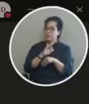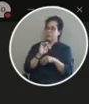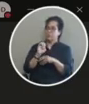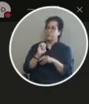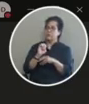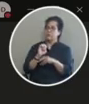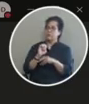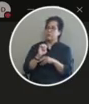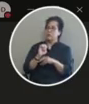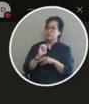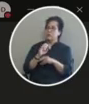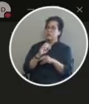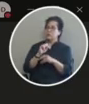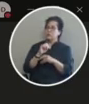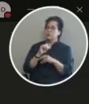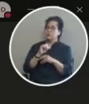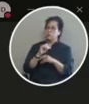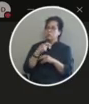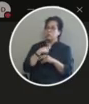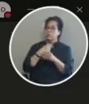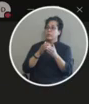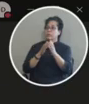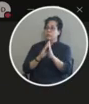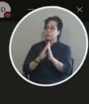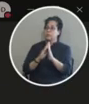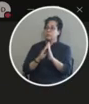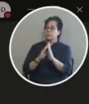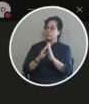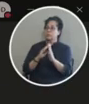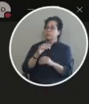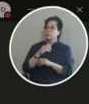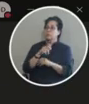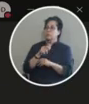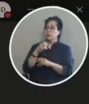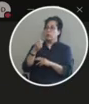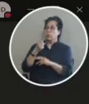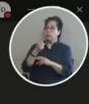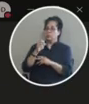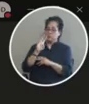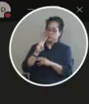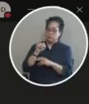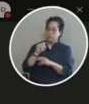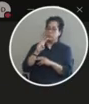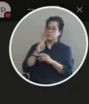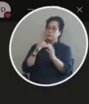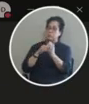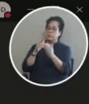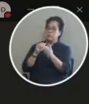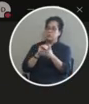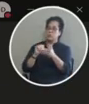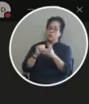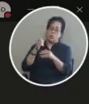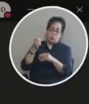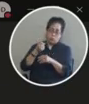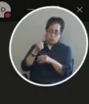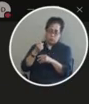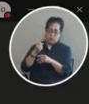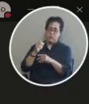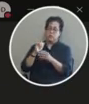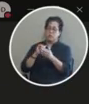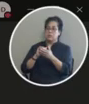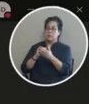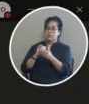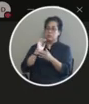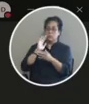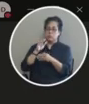money, what the action that's being requested today is to hold off on expending $6.6 million of that. And what that will do is just